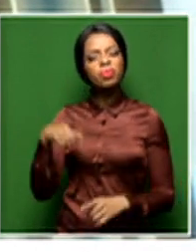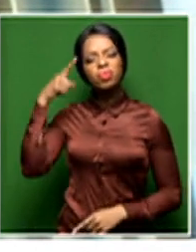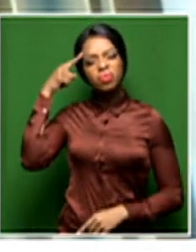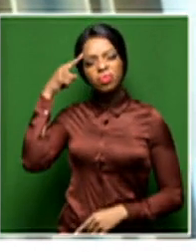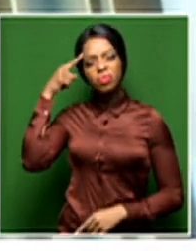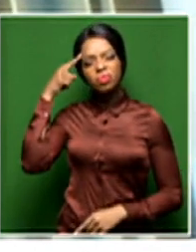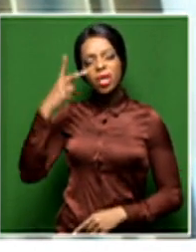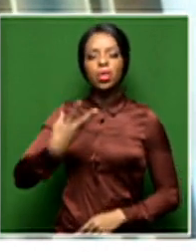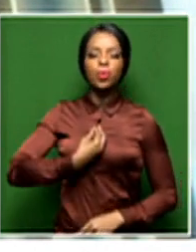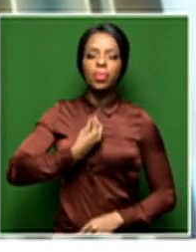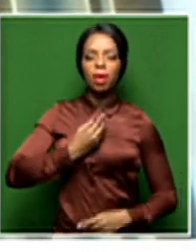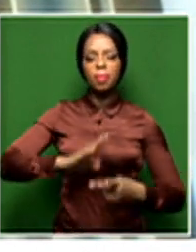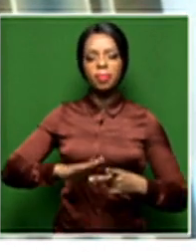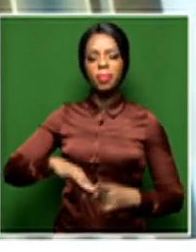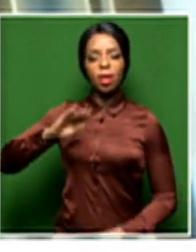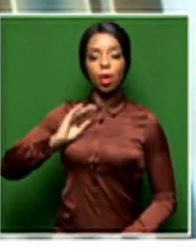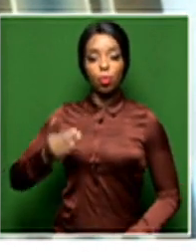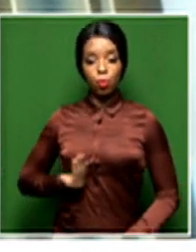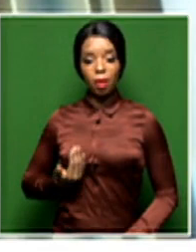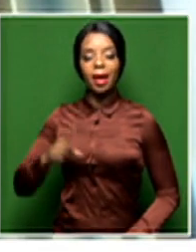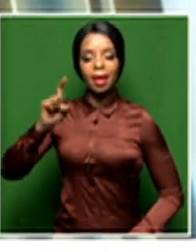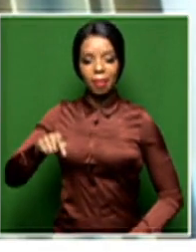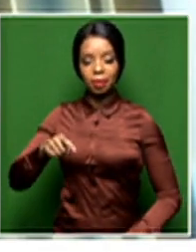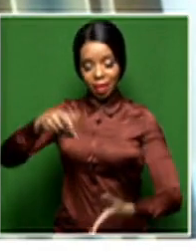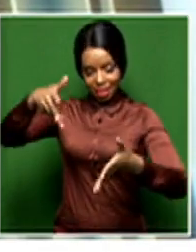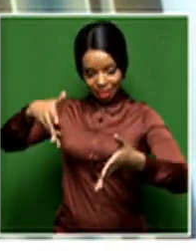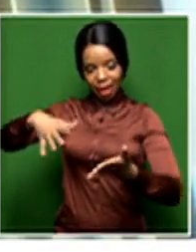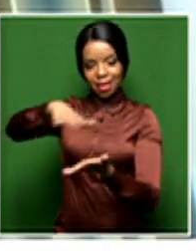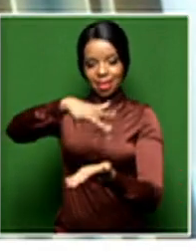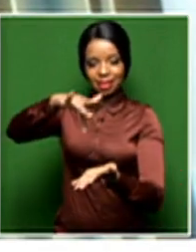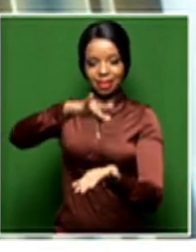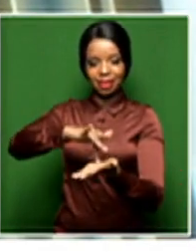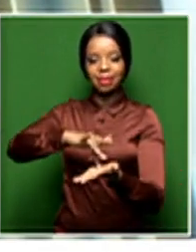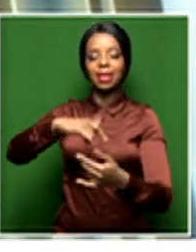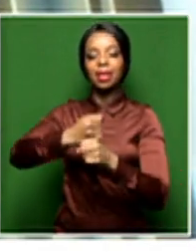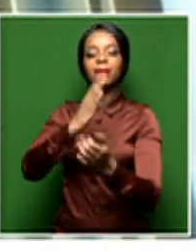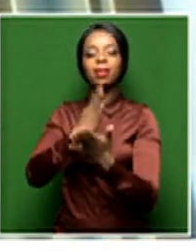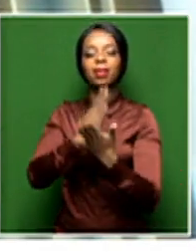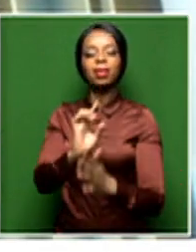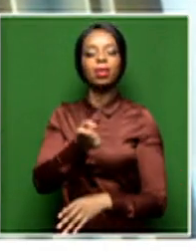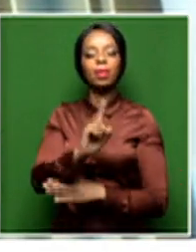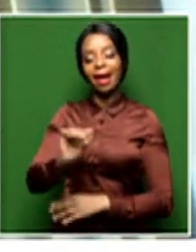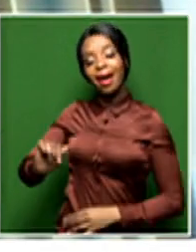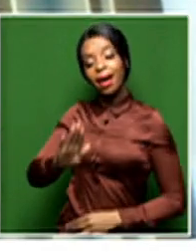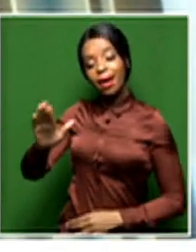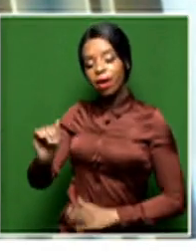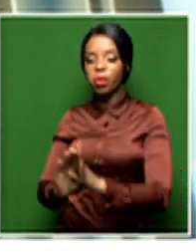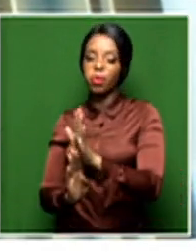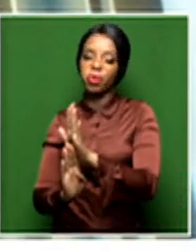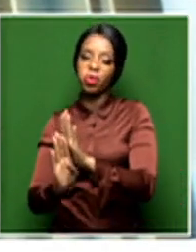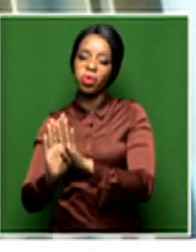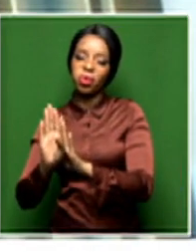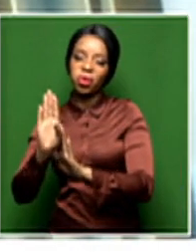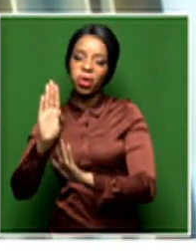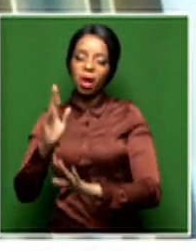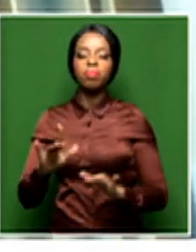women to be at the center of ensuring that Africa's development is driven in earnest with